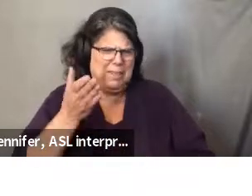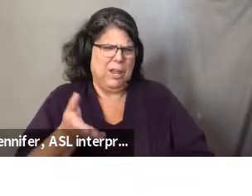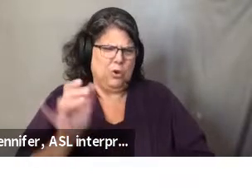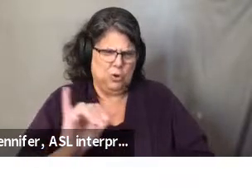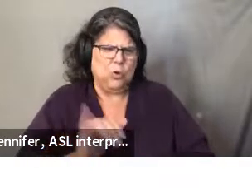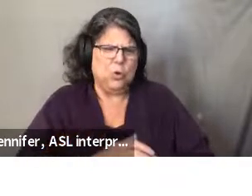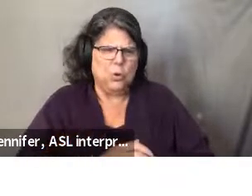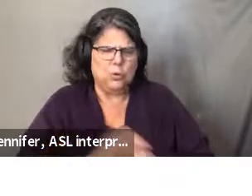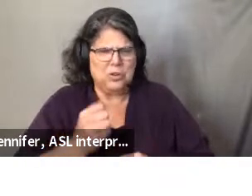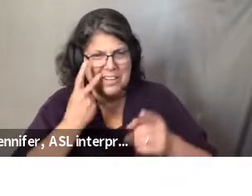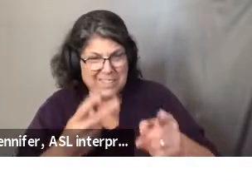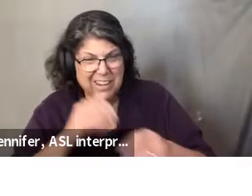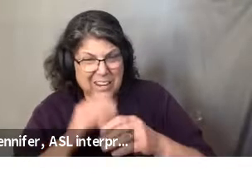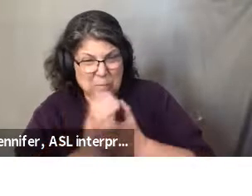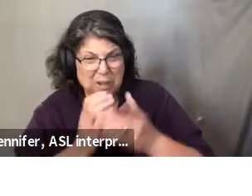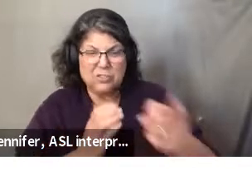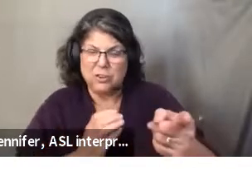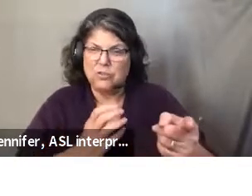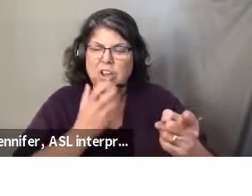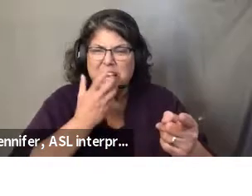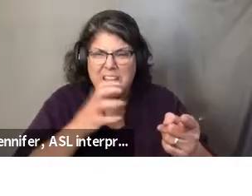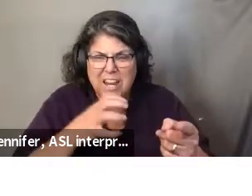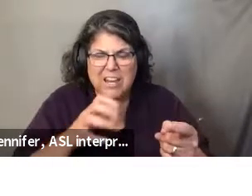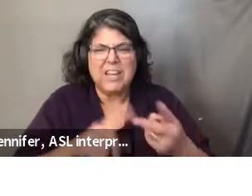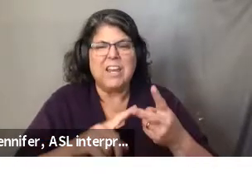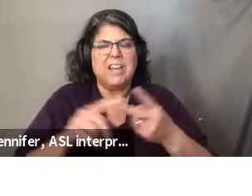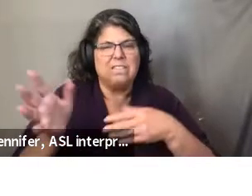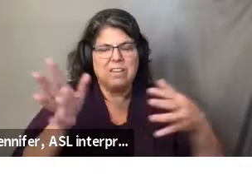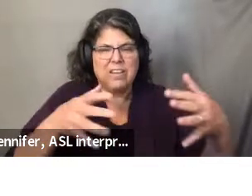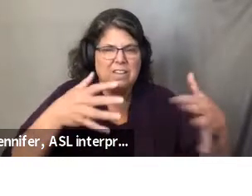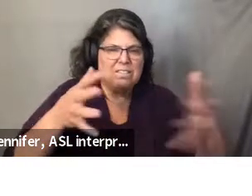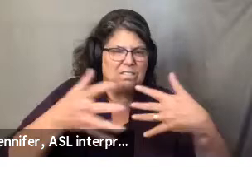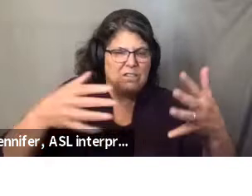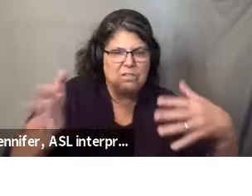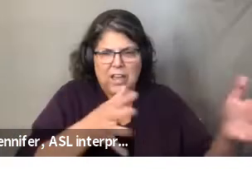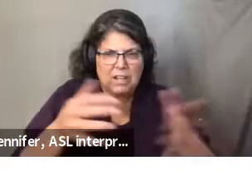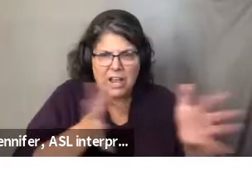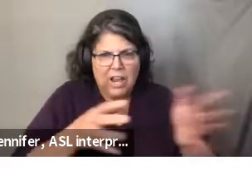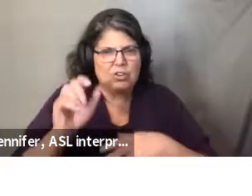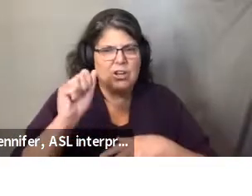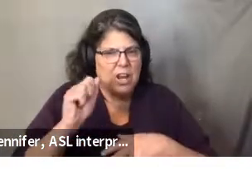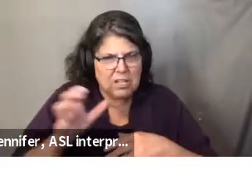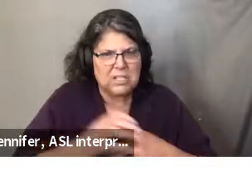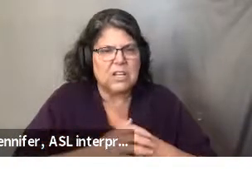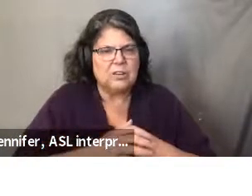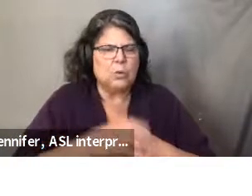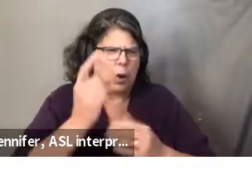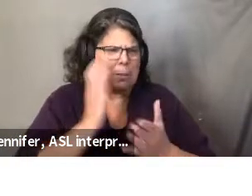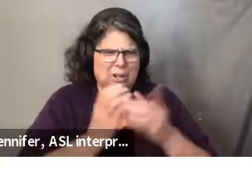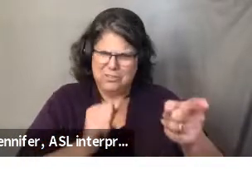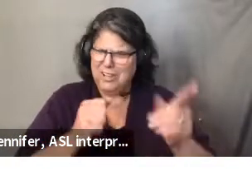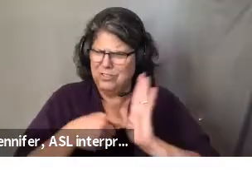it in the heating, ventilation, and air conditioning equipment. You can see some of it in one of the pictures there, one of the